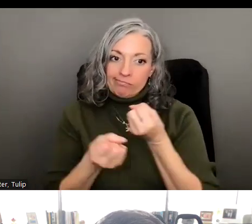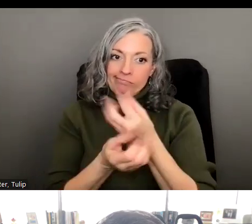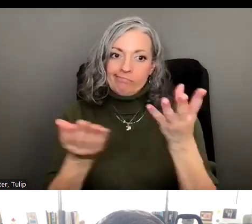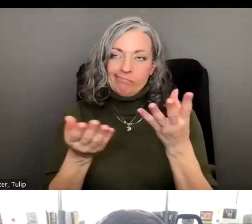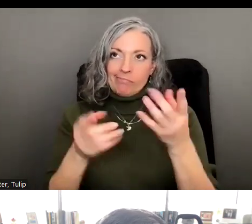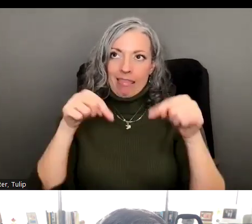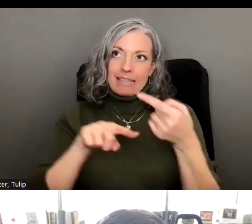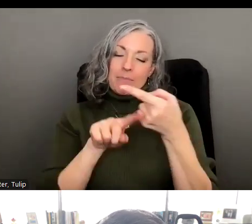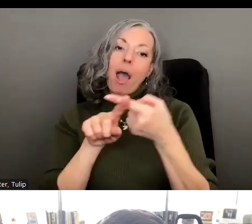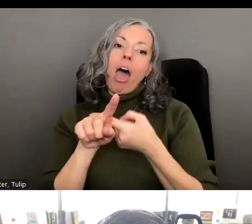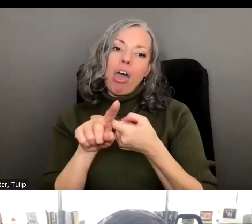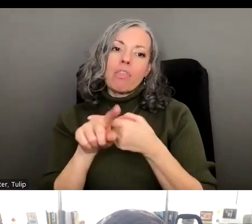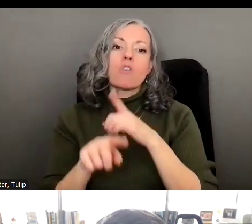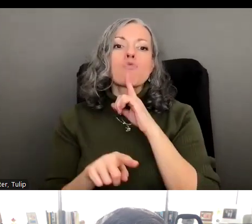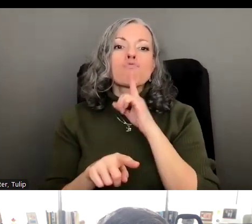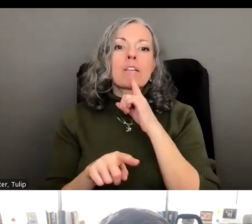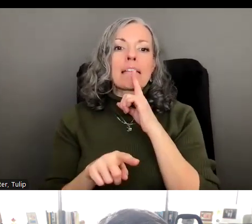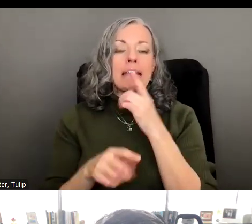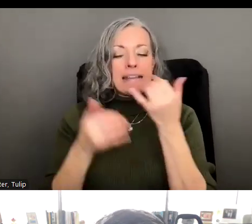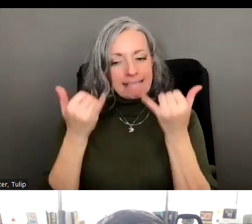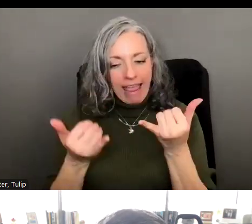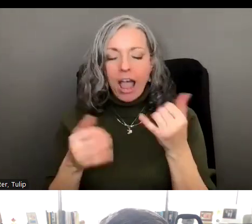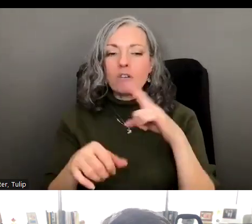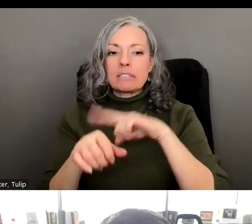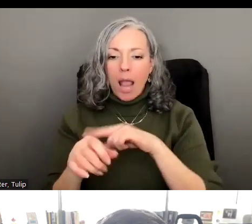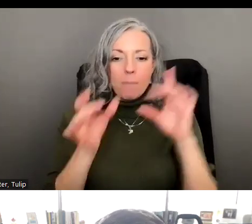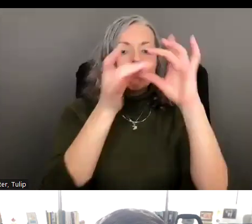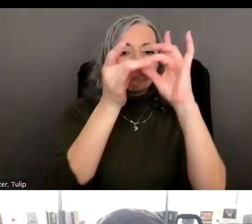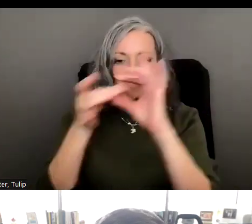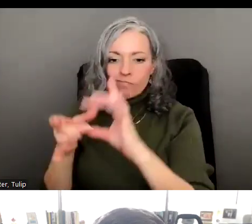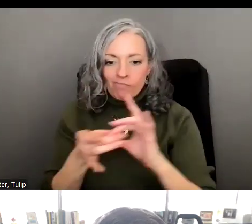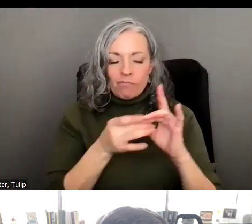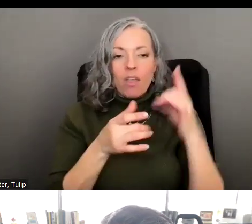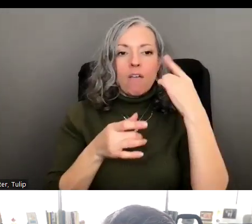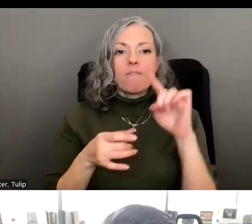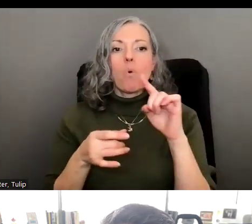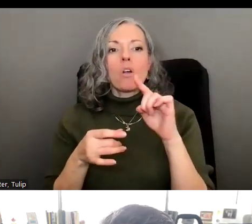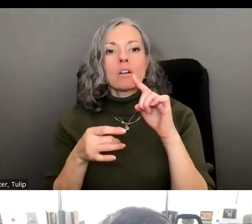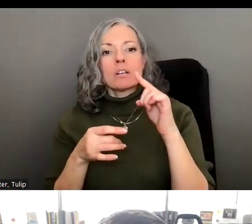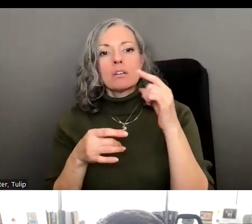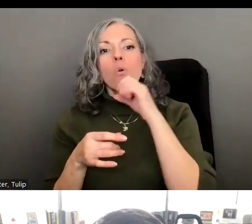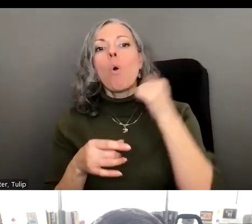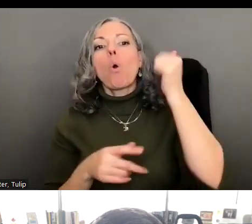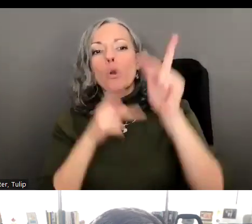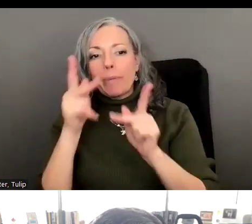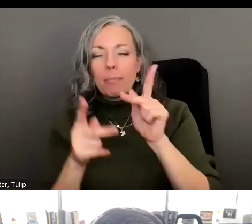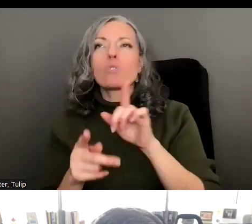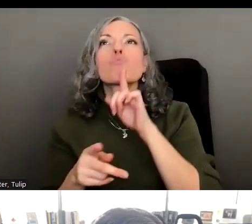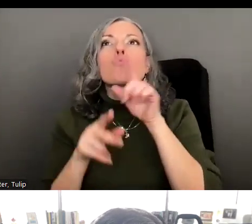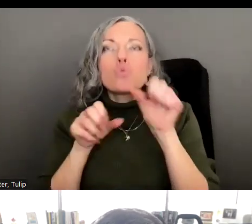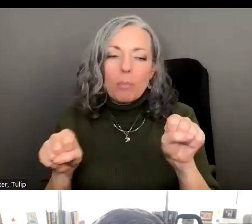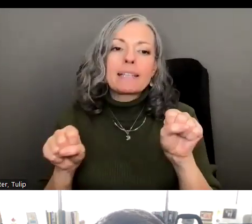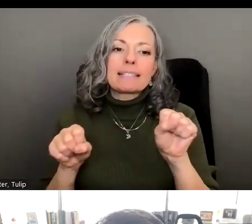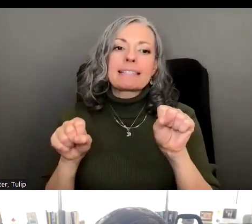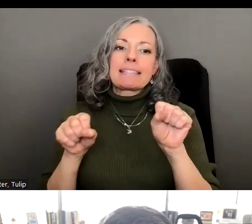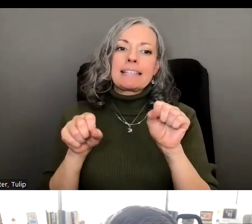month, it really is time to put all the pieces in place for an aging network that performs more like a true system of care